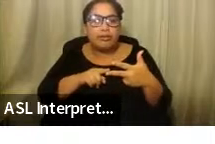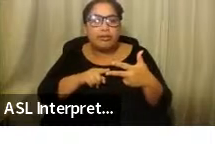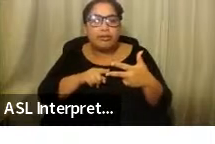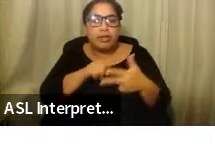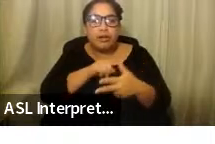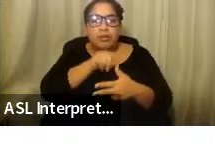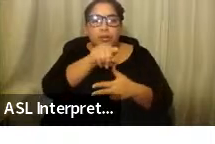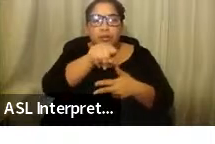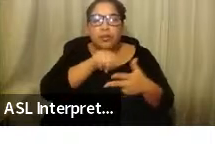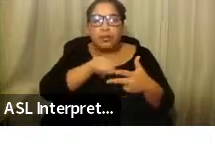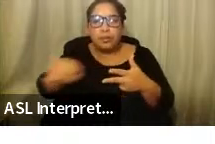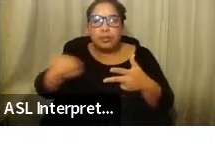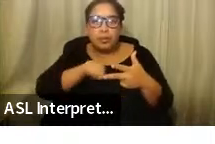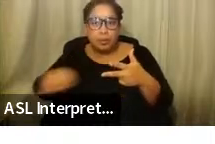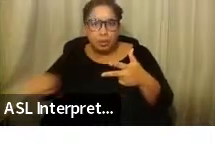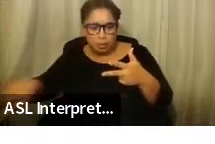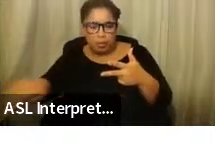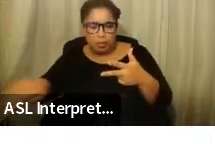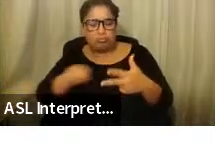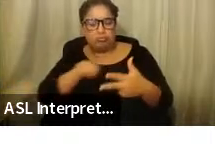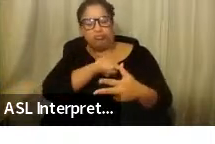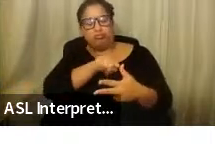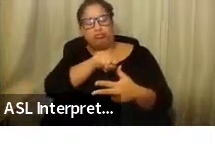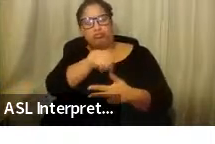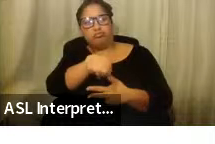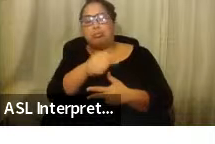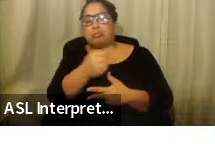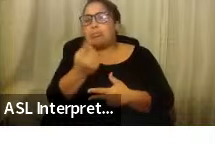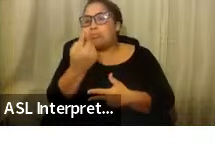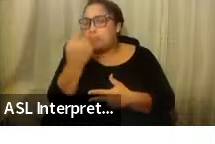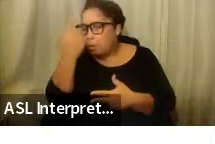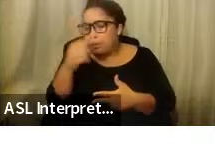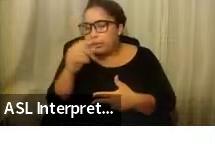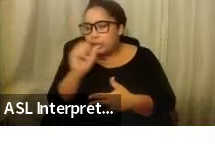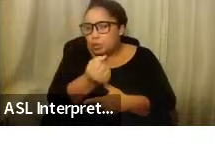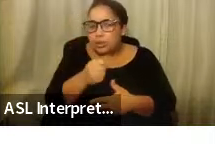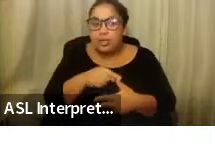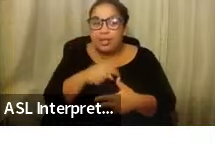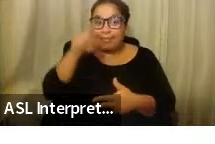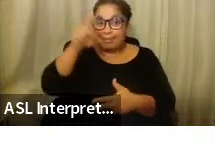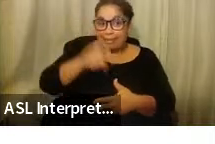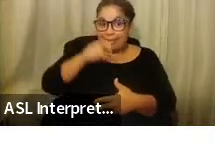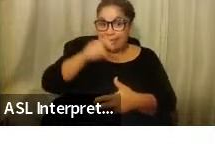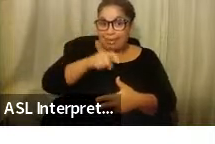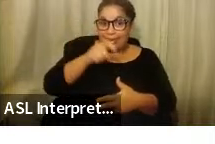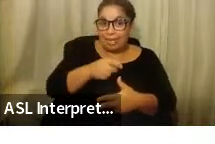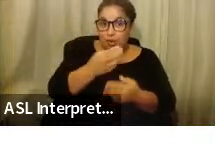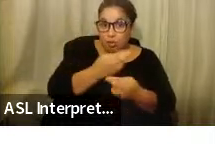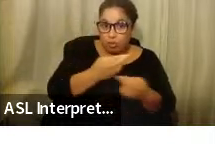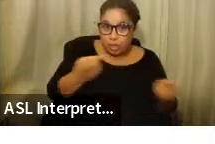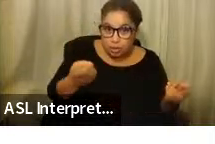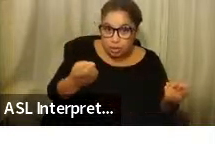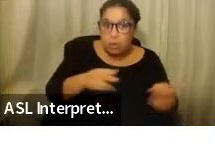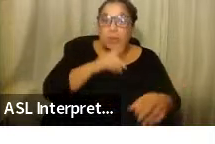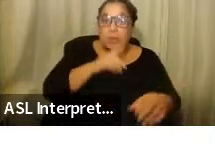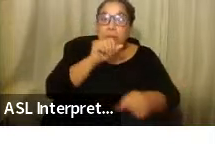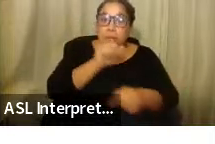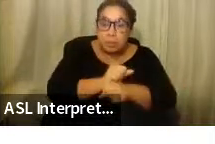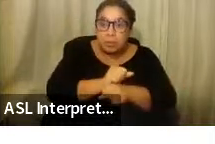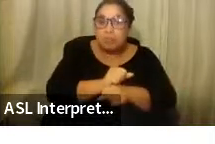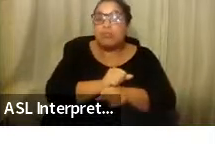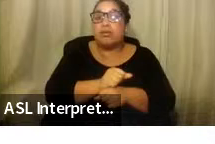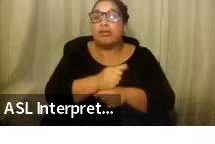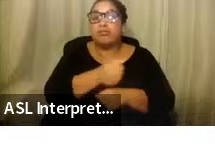routes that people can take. So in one case, if they do need a resource, an actual transport